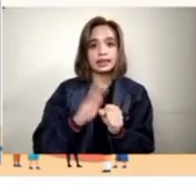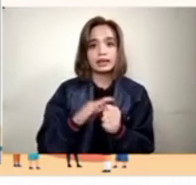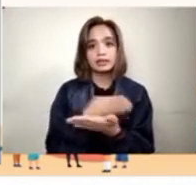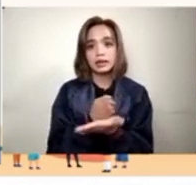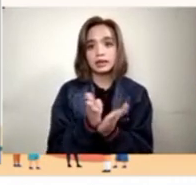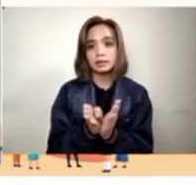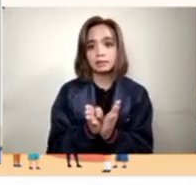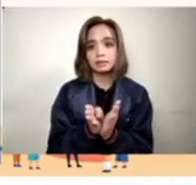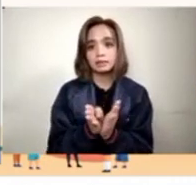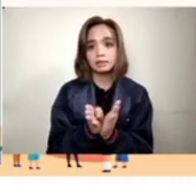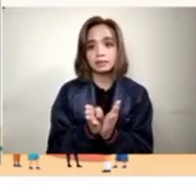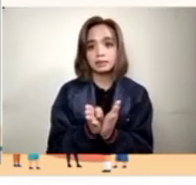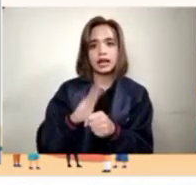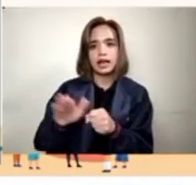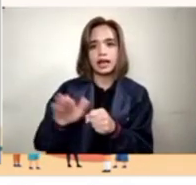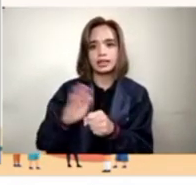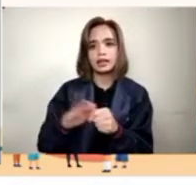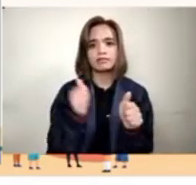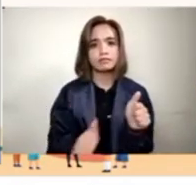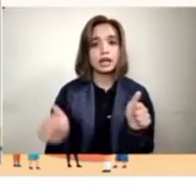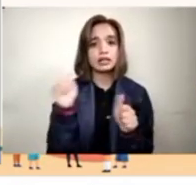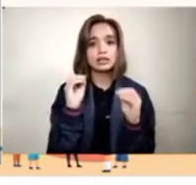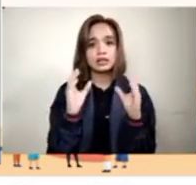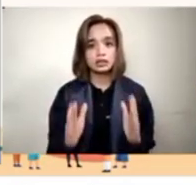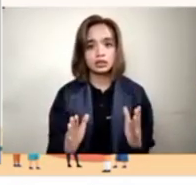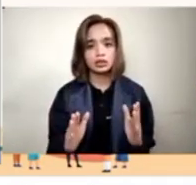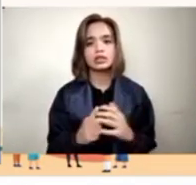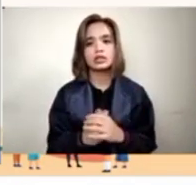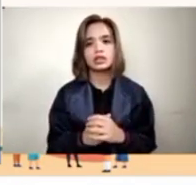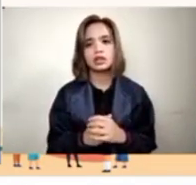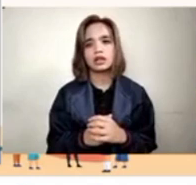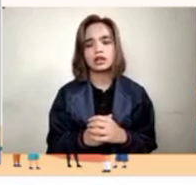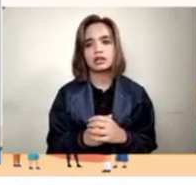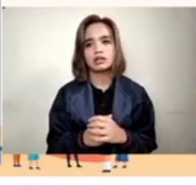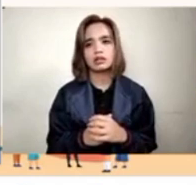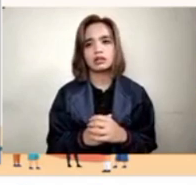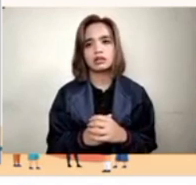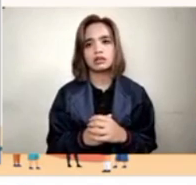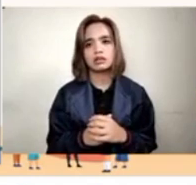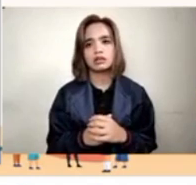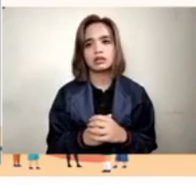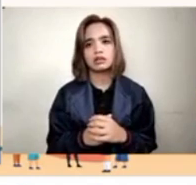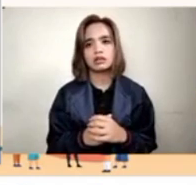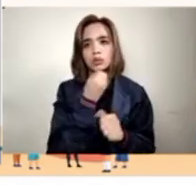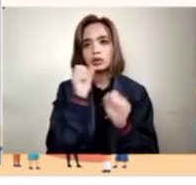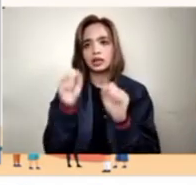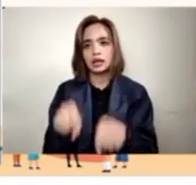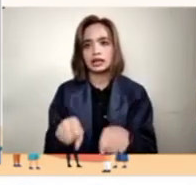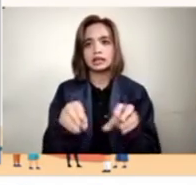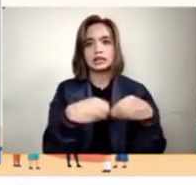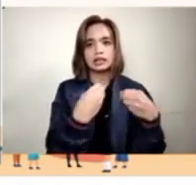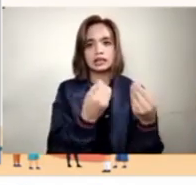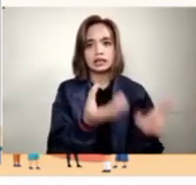When adequate funding is provided to ensure that there is enough master teachers and bolster the number of